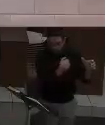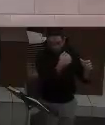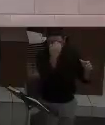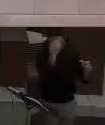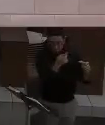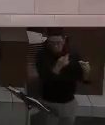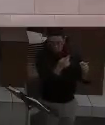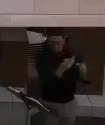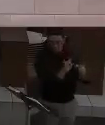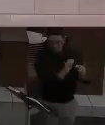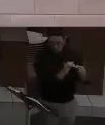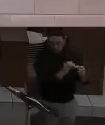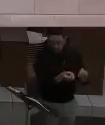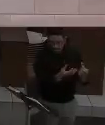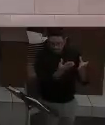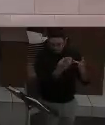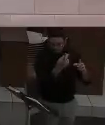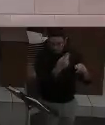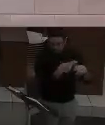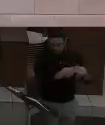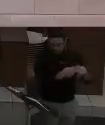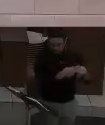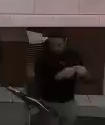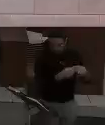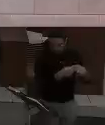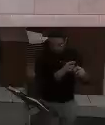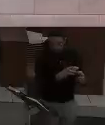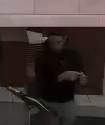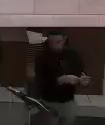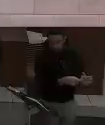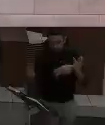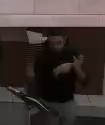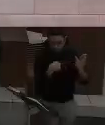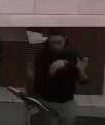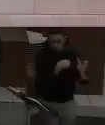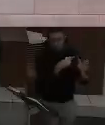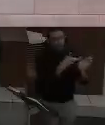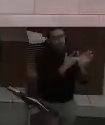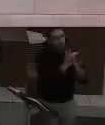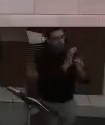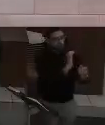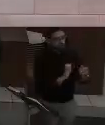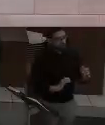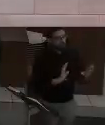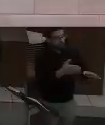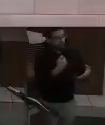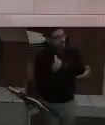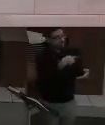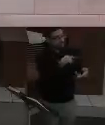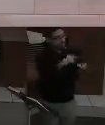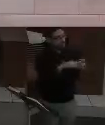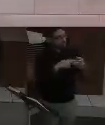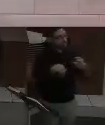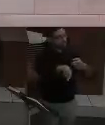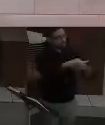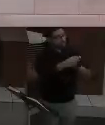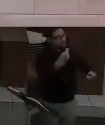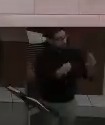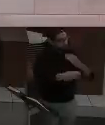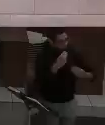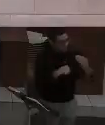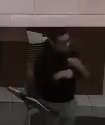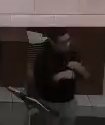beyond comprehension, revealed to us in Jesus Christ, who invites us to the feast. Amen.